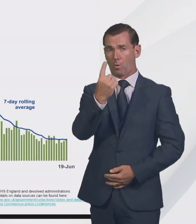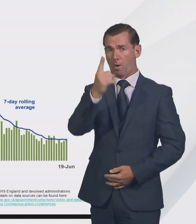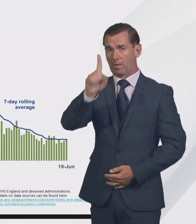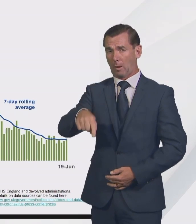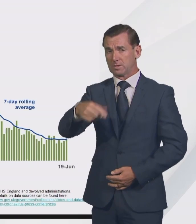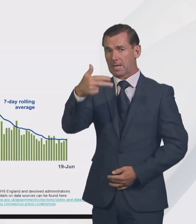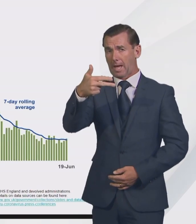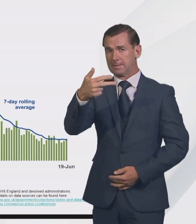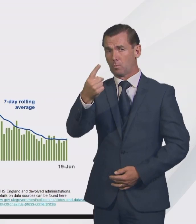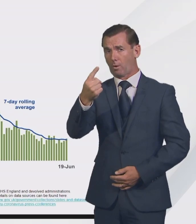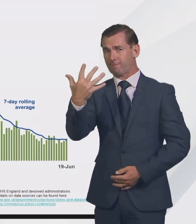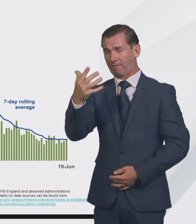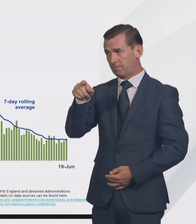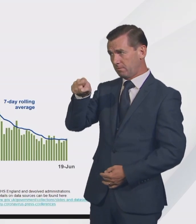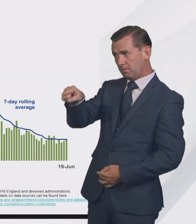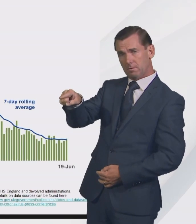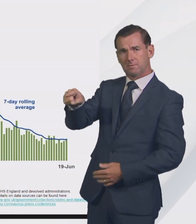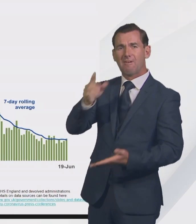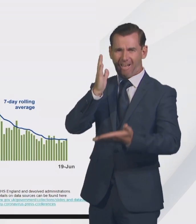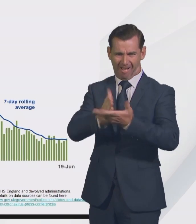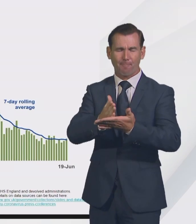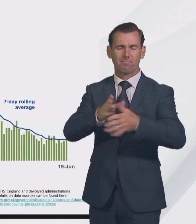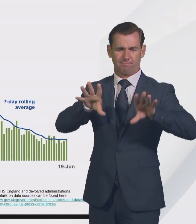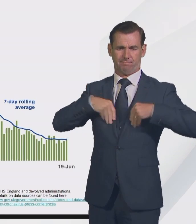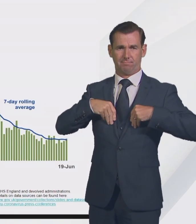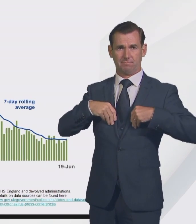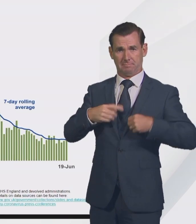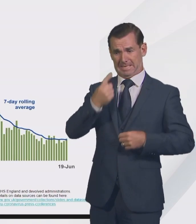301,815 people have tested positive, an increase of